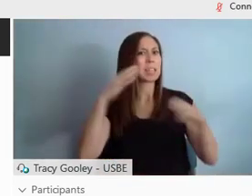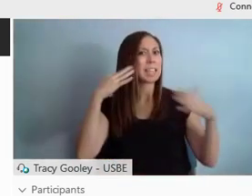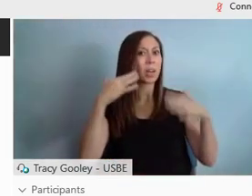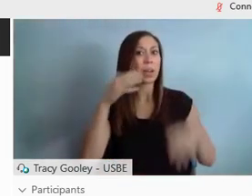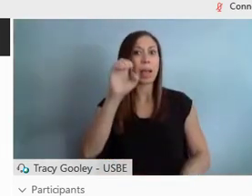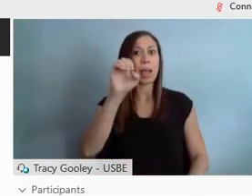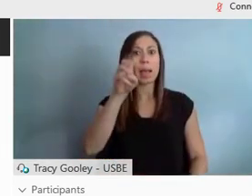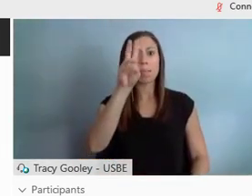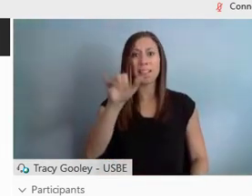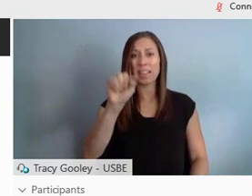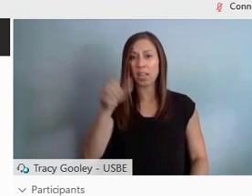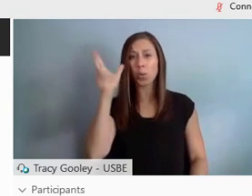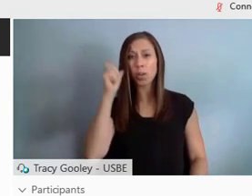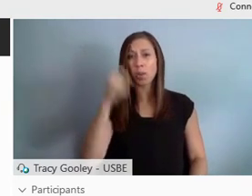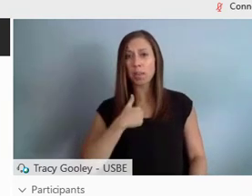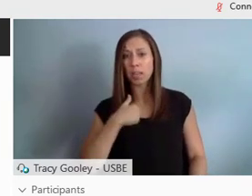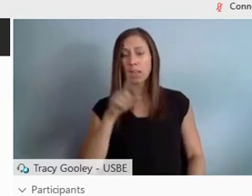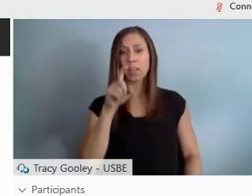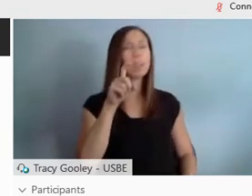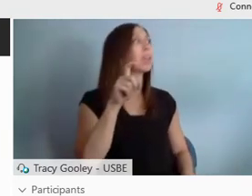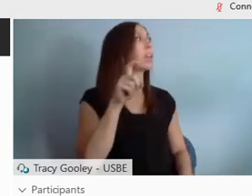Emily, can you hear?